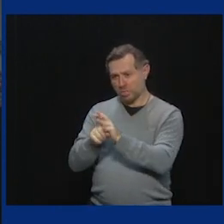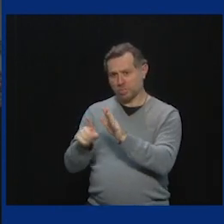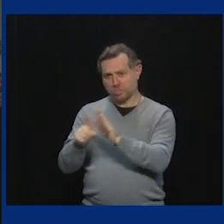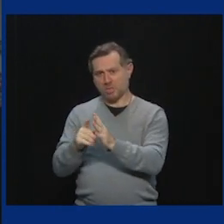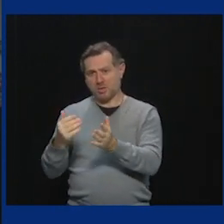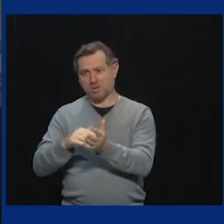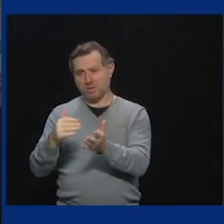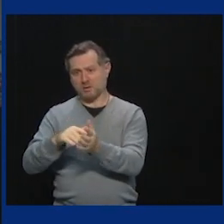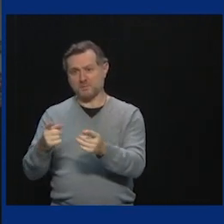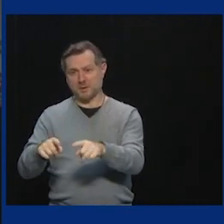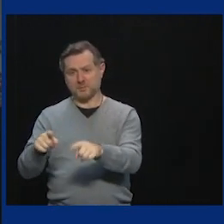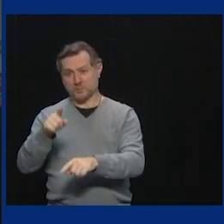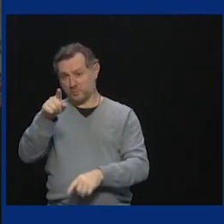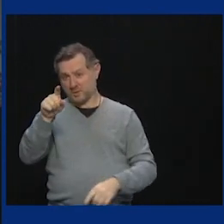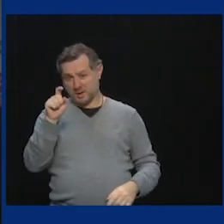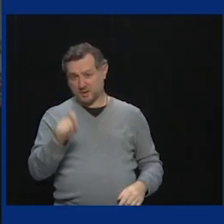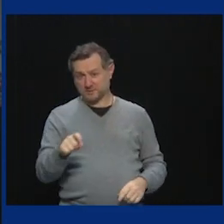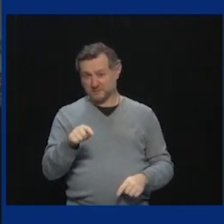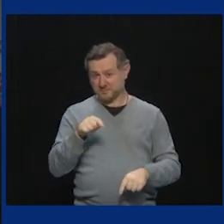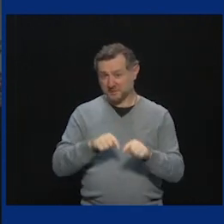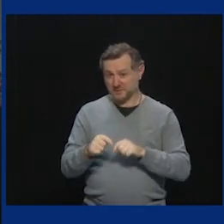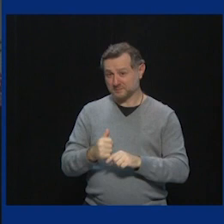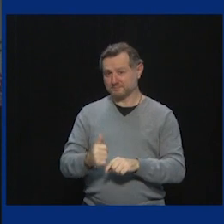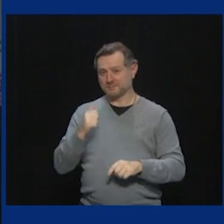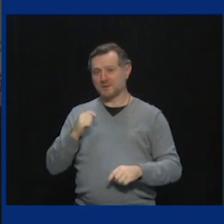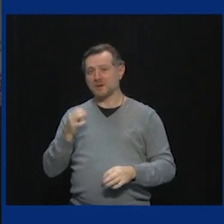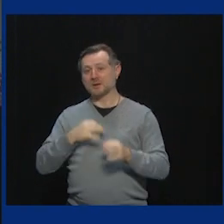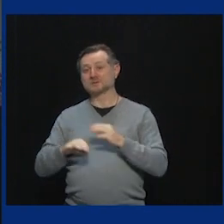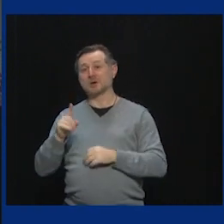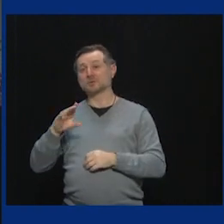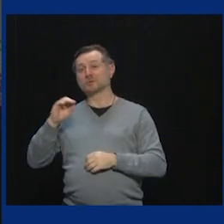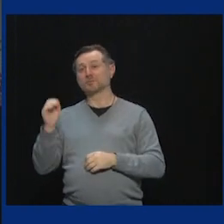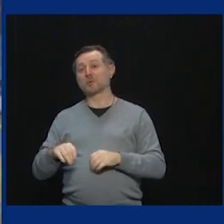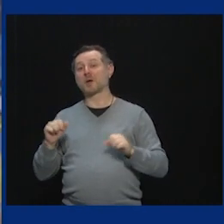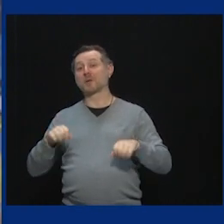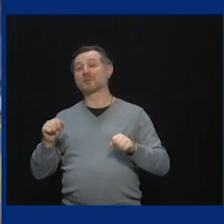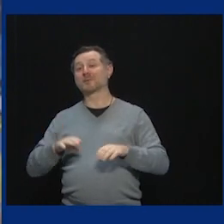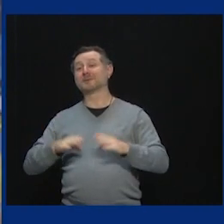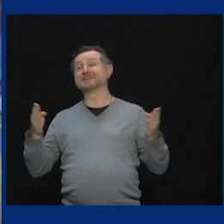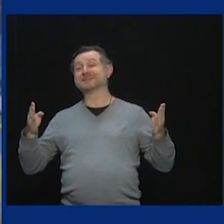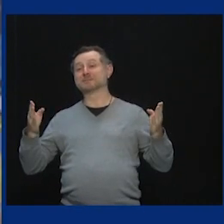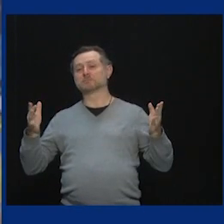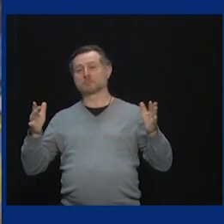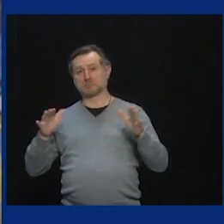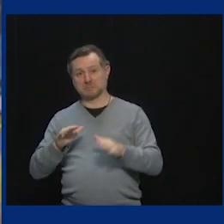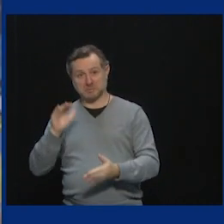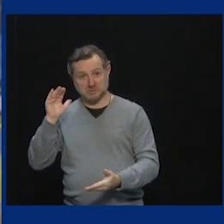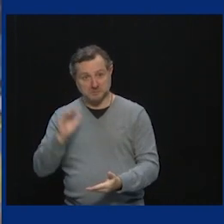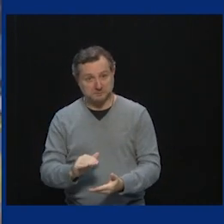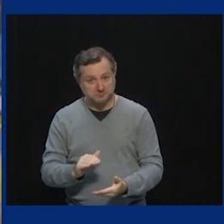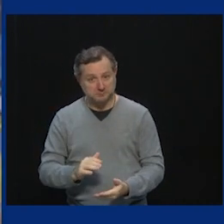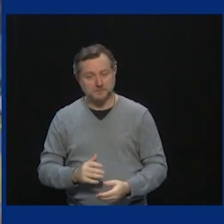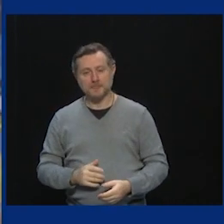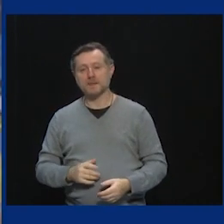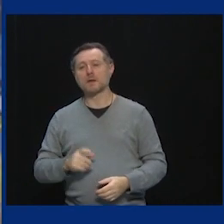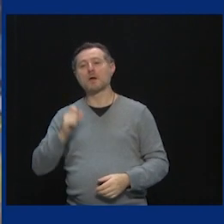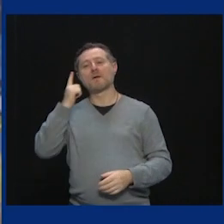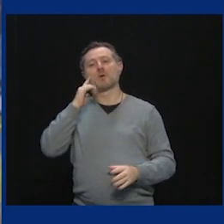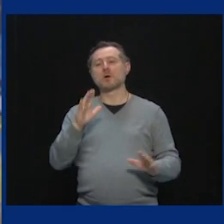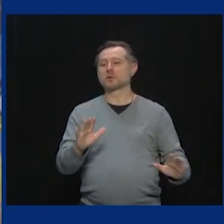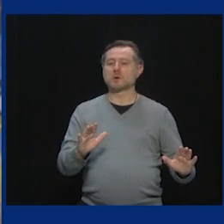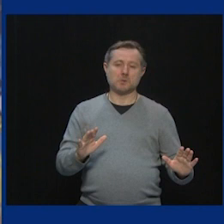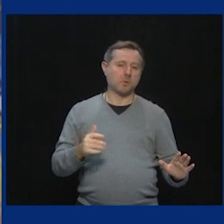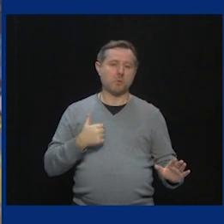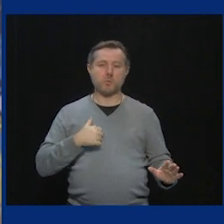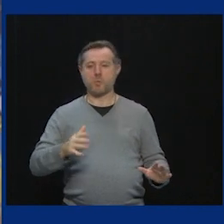100% capacity, you might have a reduced capacity of some kind. Marcia, I will always keep all the options on the table. We're watching